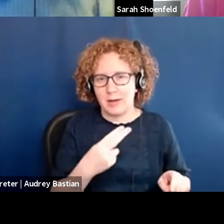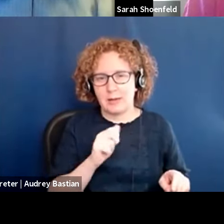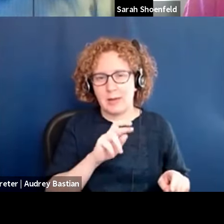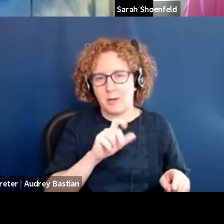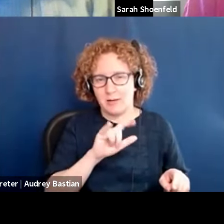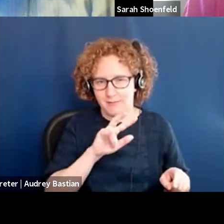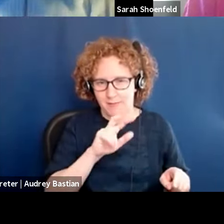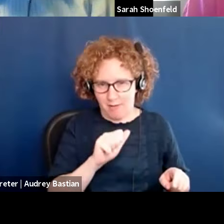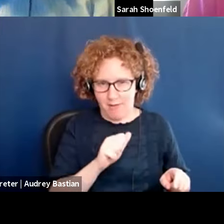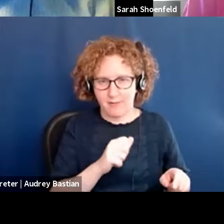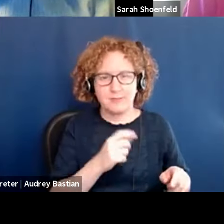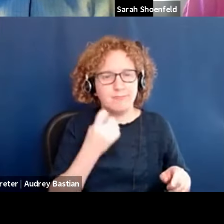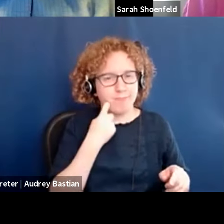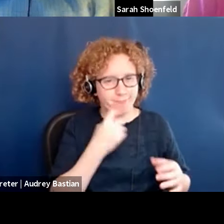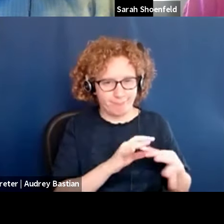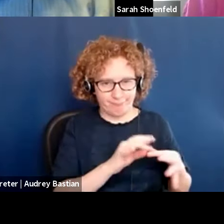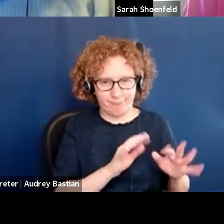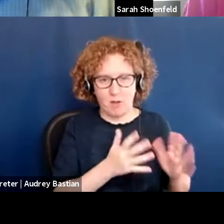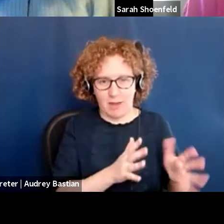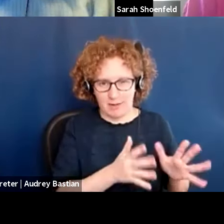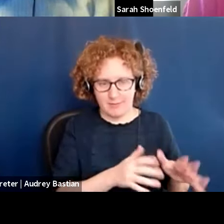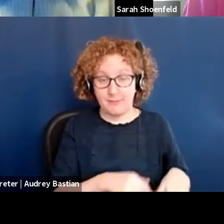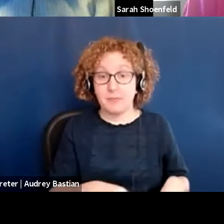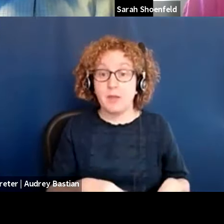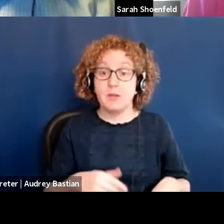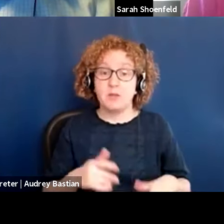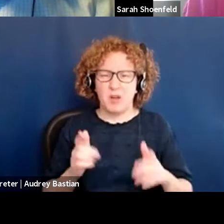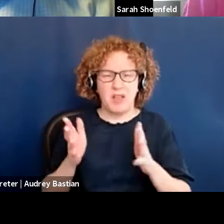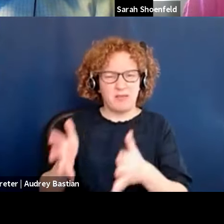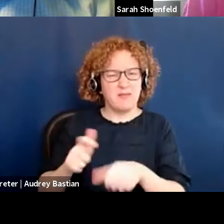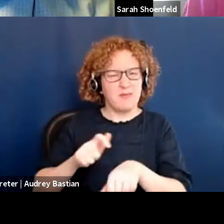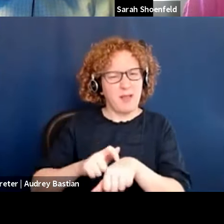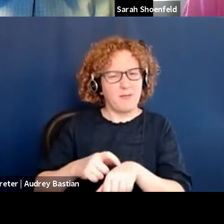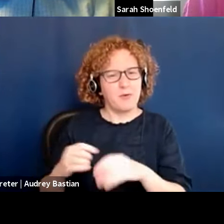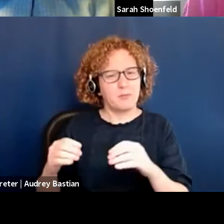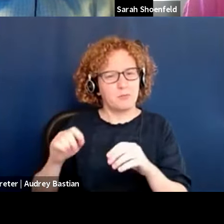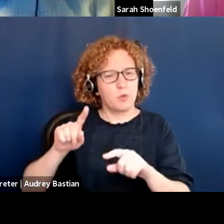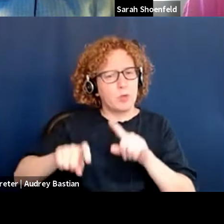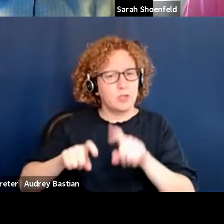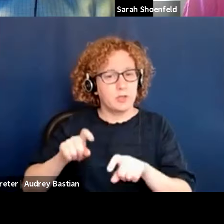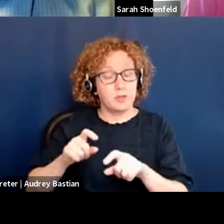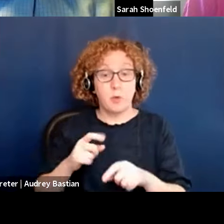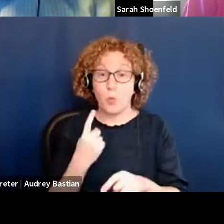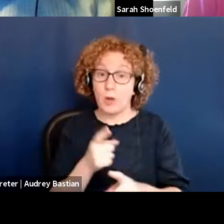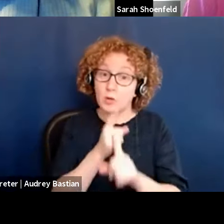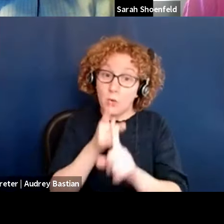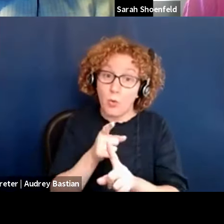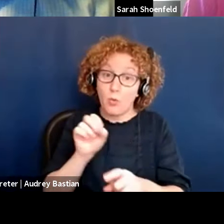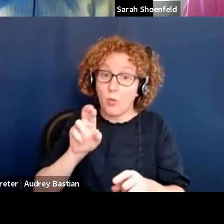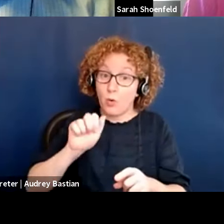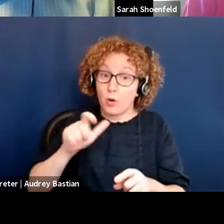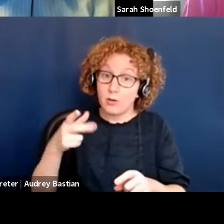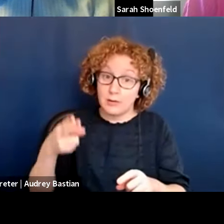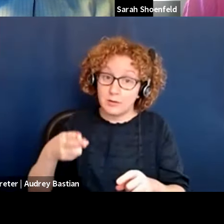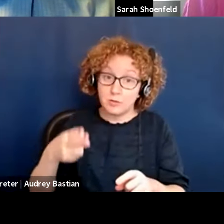having. So I want to make sure we leave time for the questions. But one of the goals of the Oral History Coffee Chat is also to